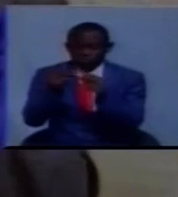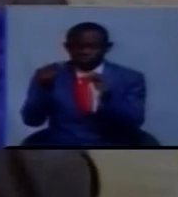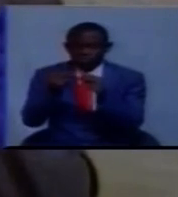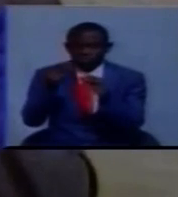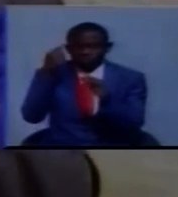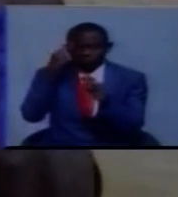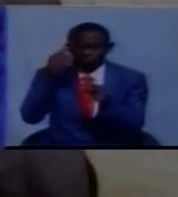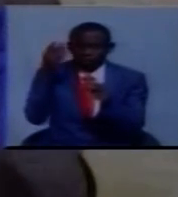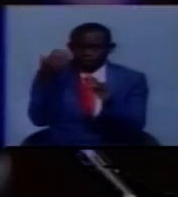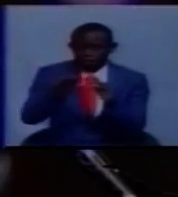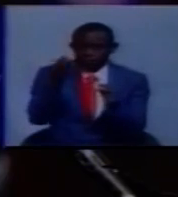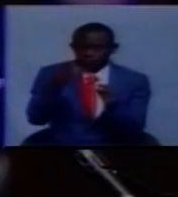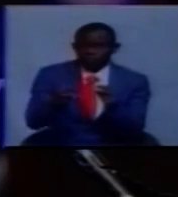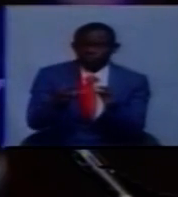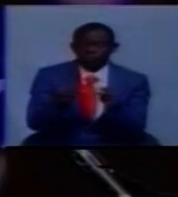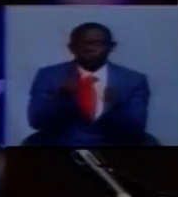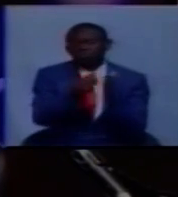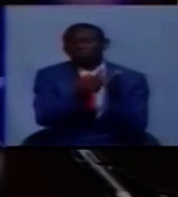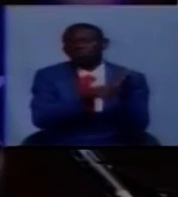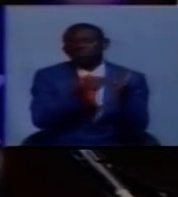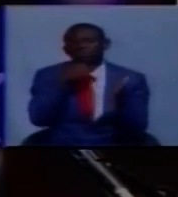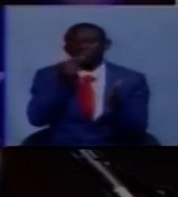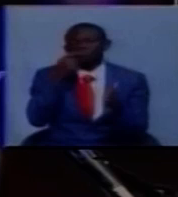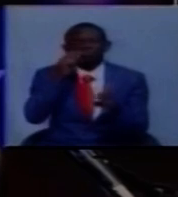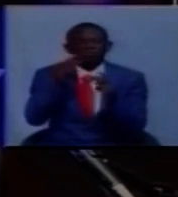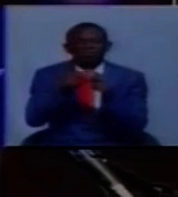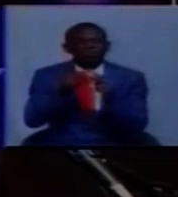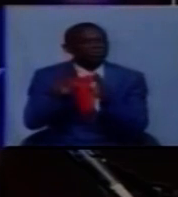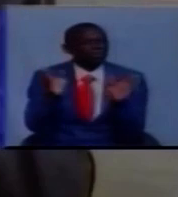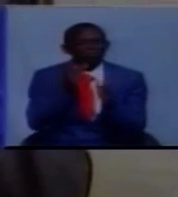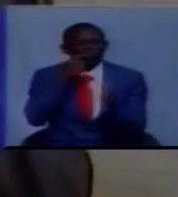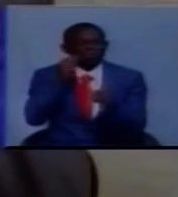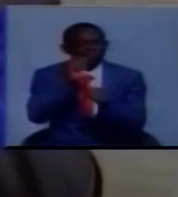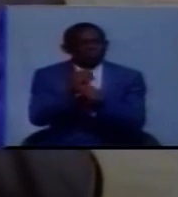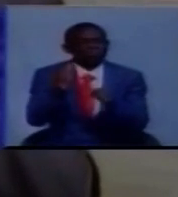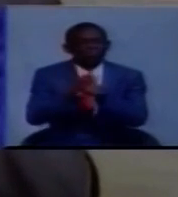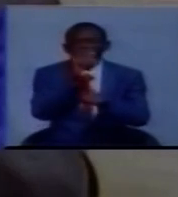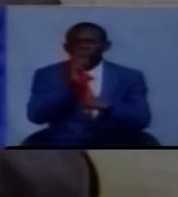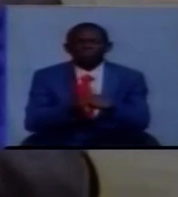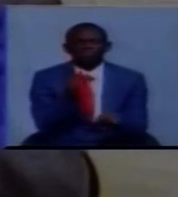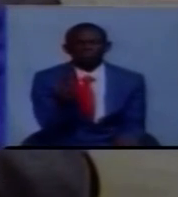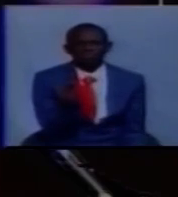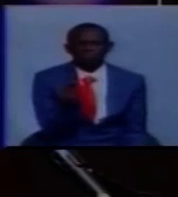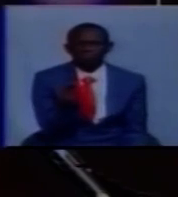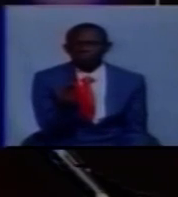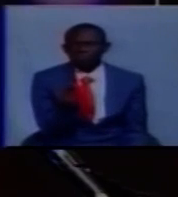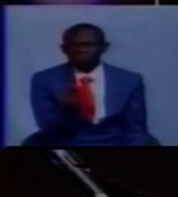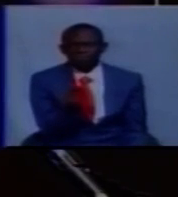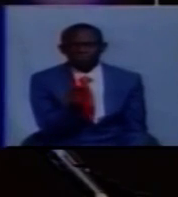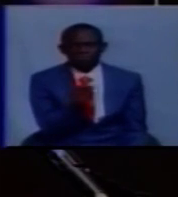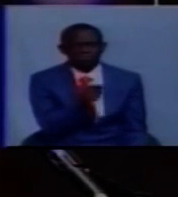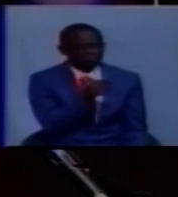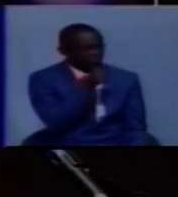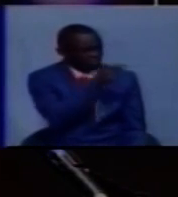should be permanent. If the contractor is got, you can easily change contractors.